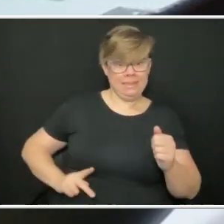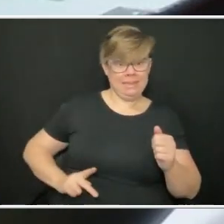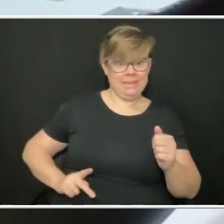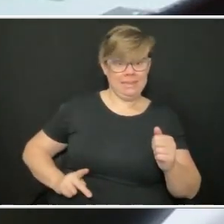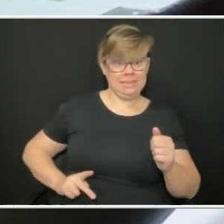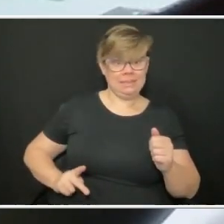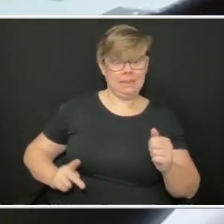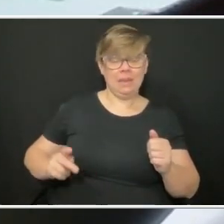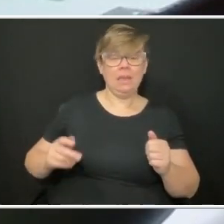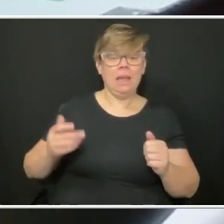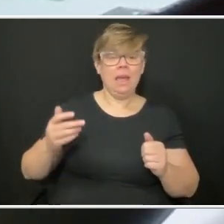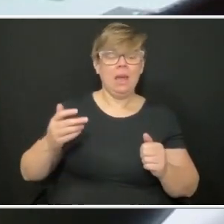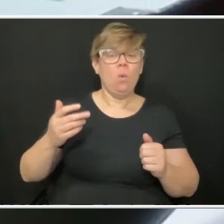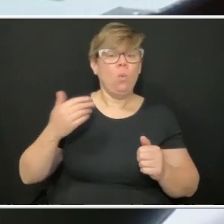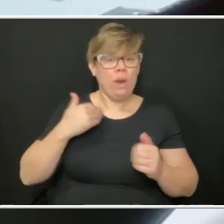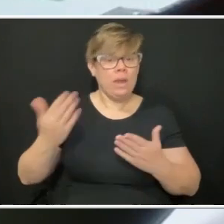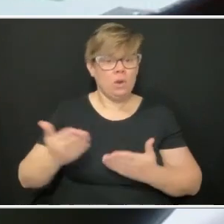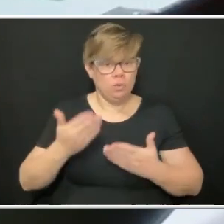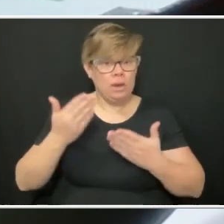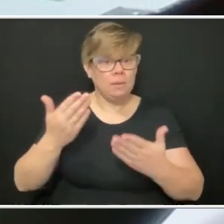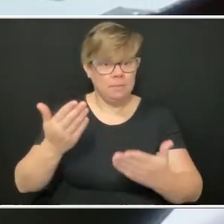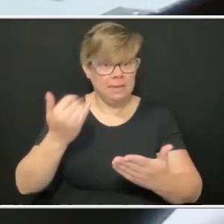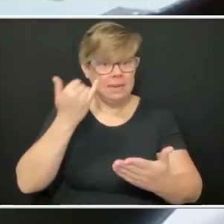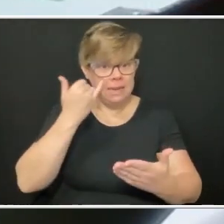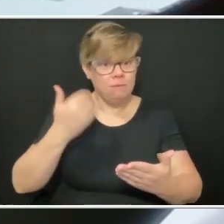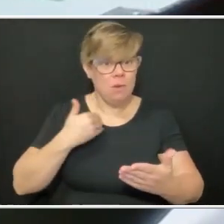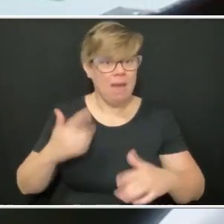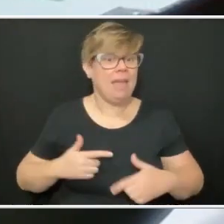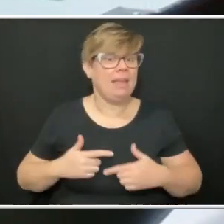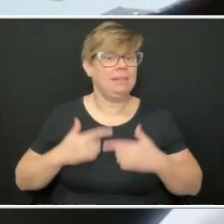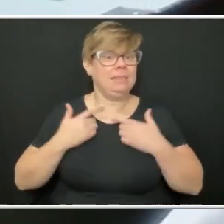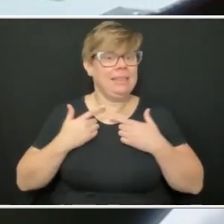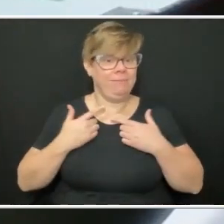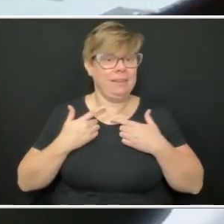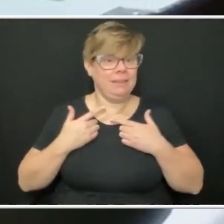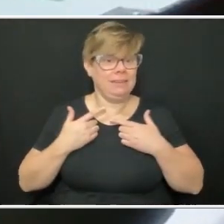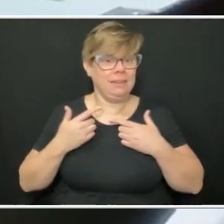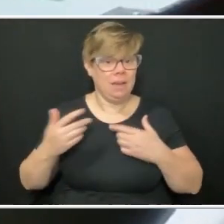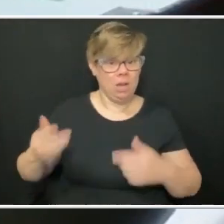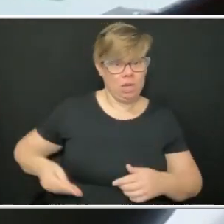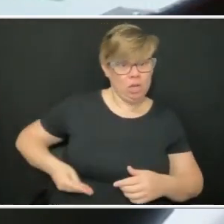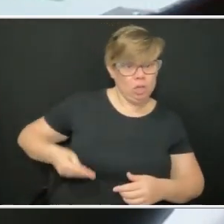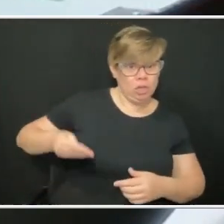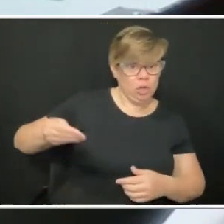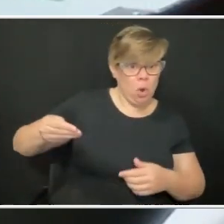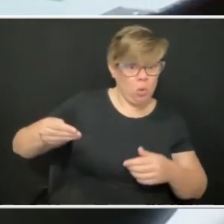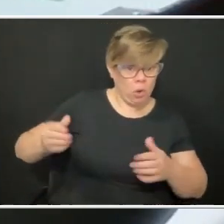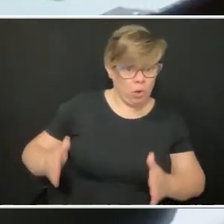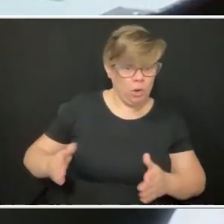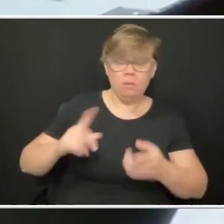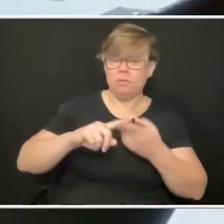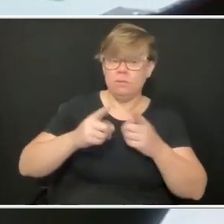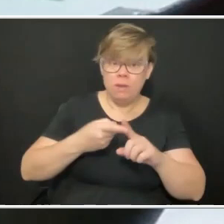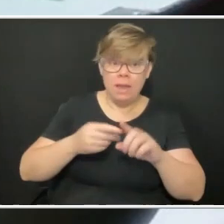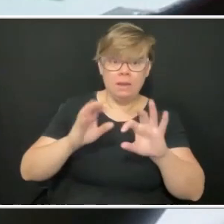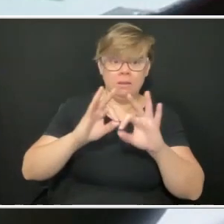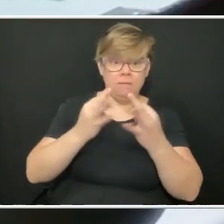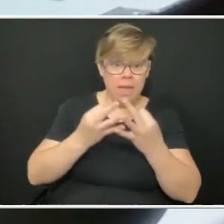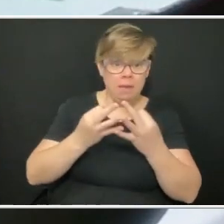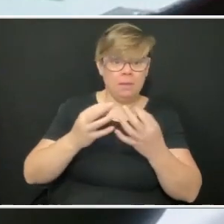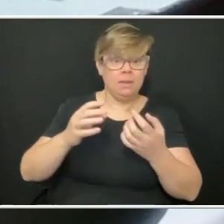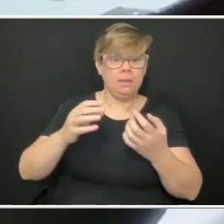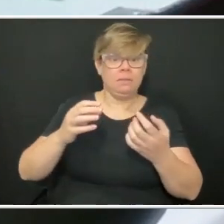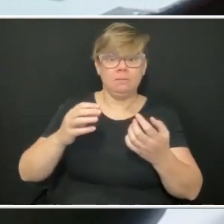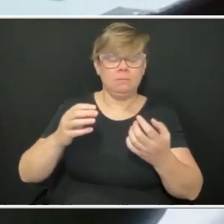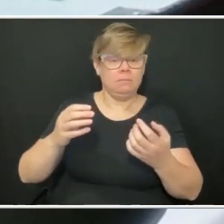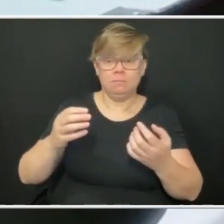is, we do recommend, if you do have a living donor, friend, family, or acquaintance, or even an altruistic